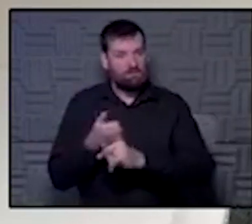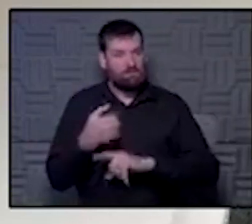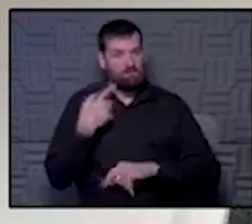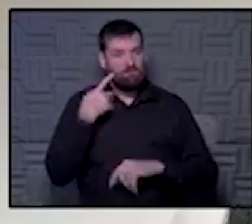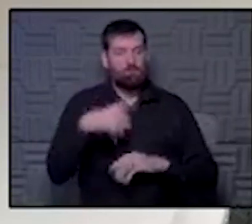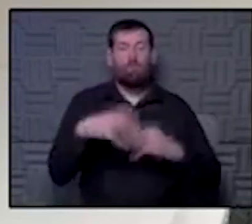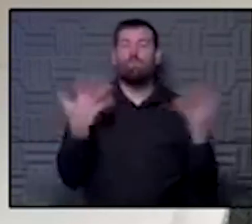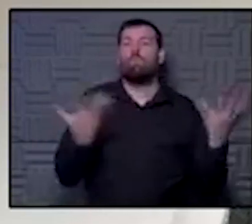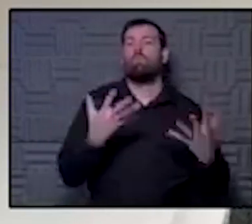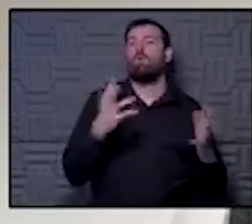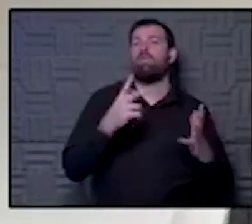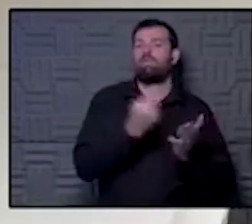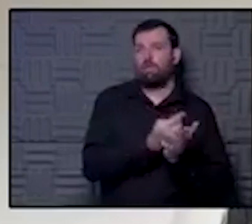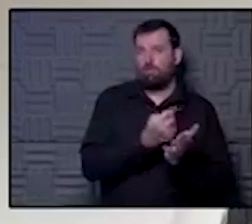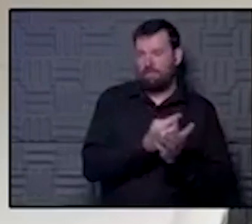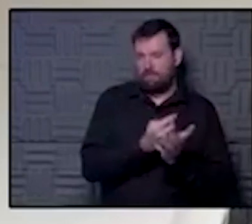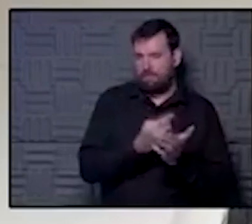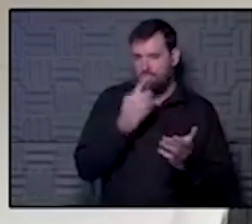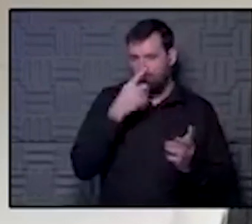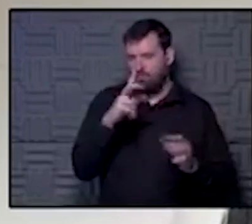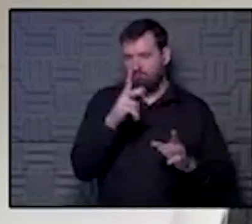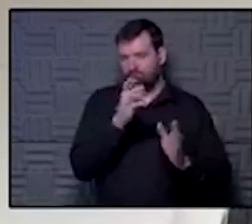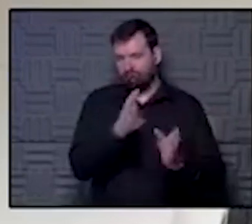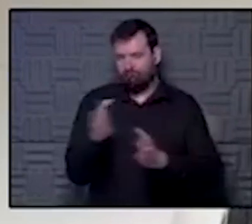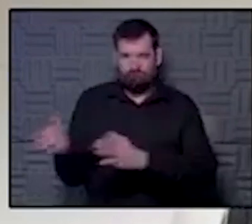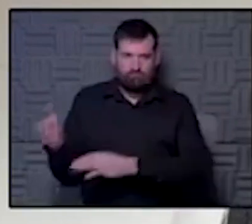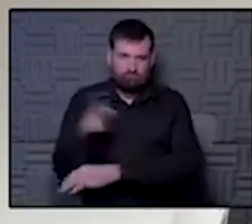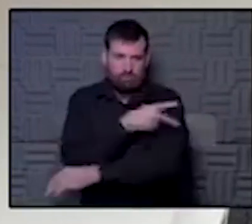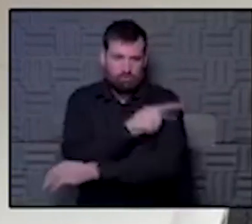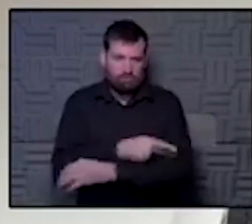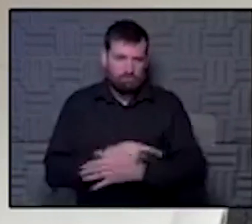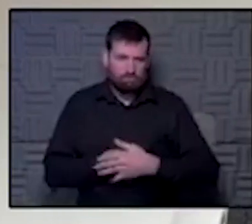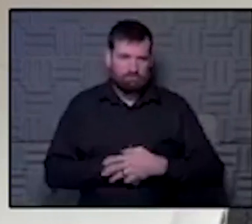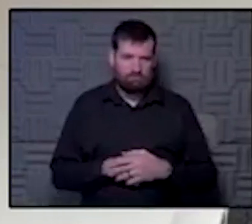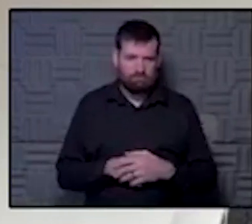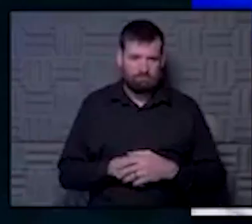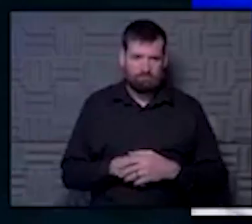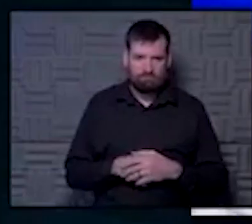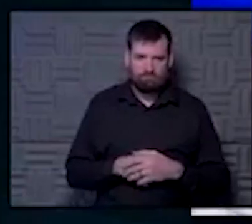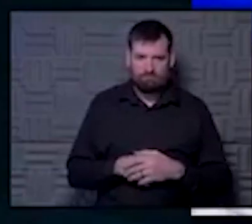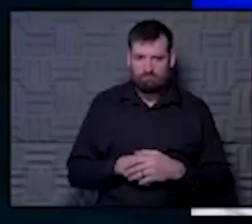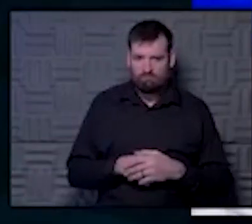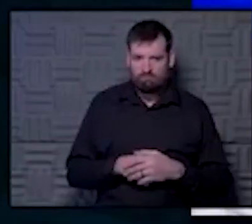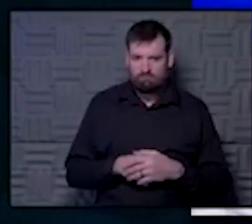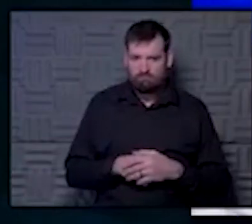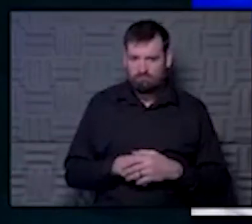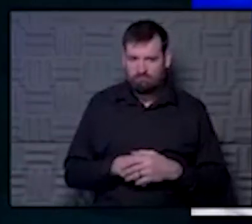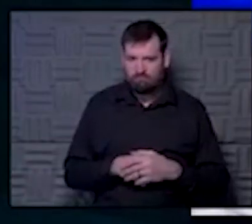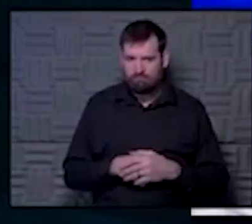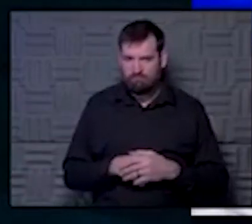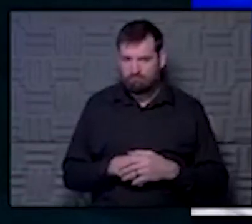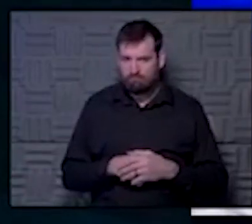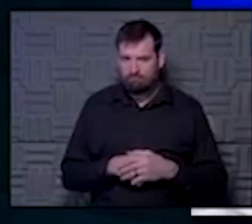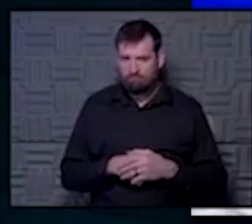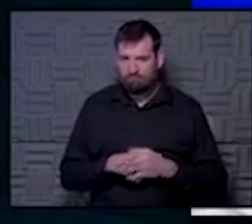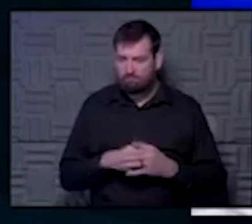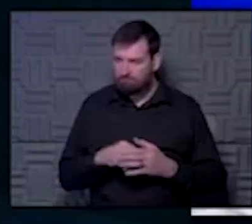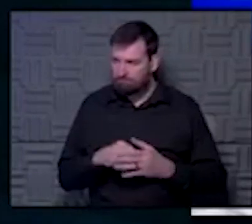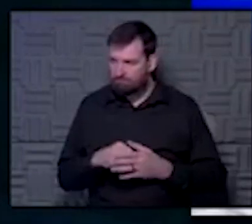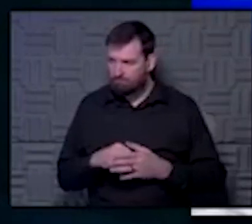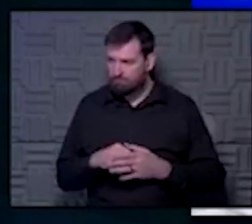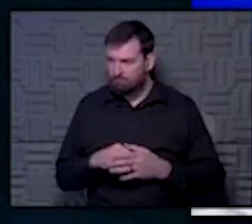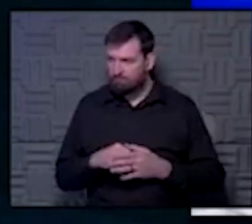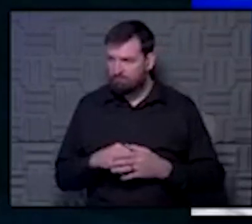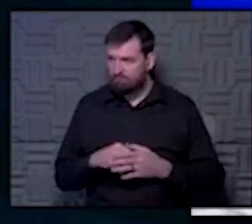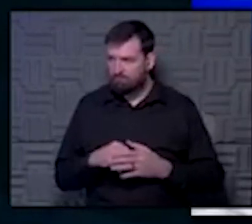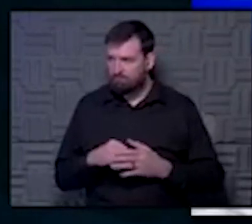therapy needs to change for patients. And sites, they'll come to you and say, "Hey, man, we need to do this differently or change something up here and